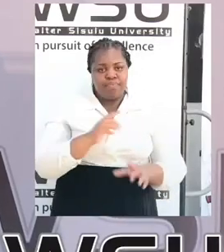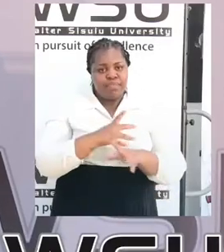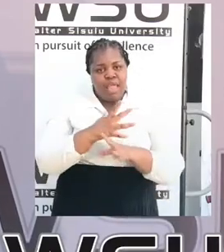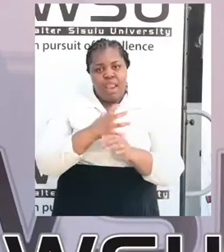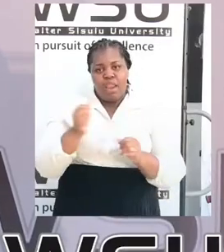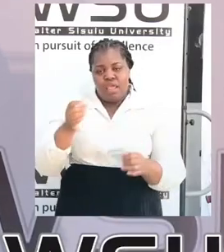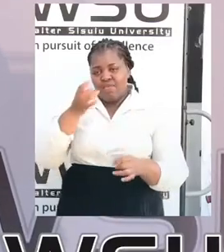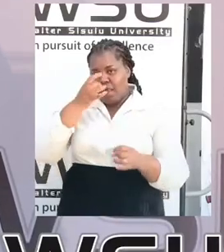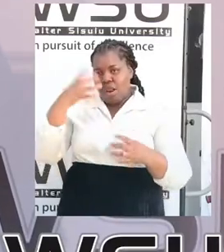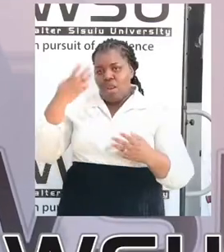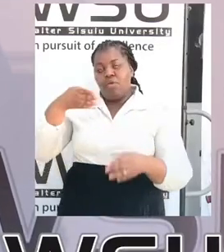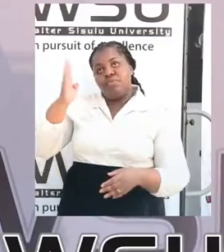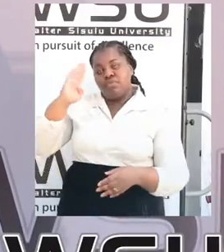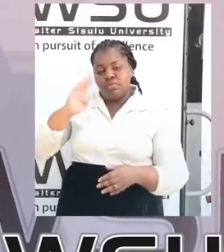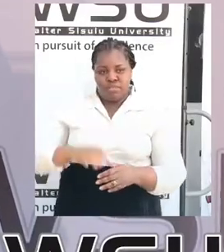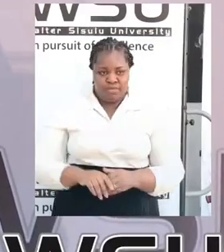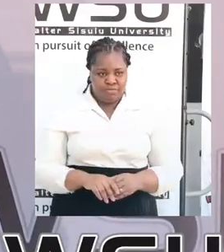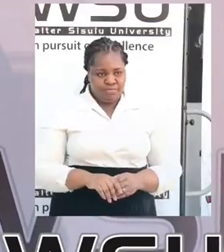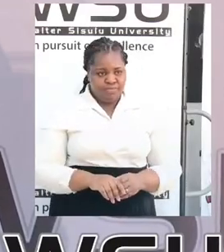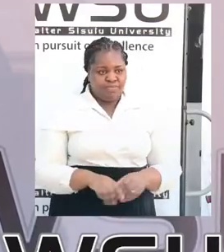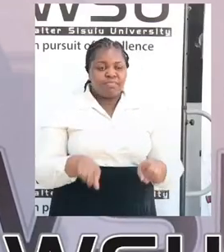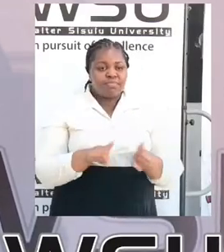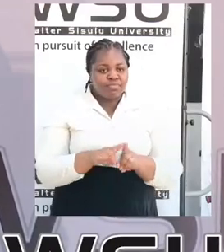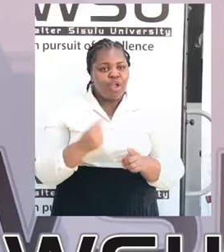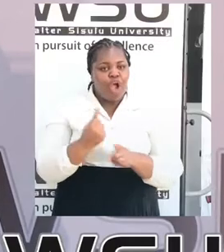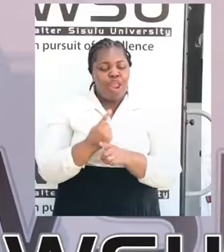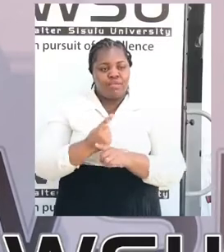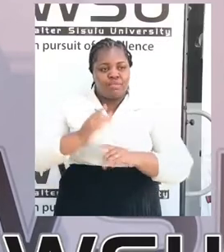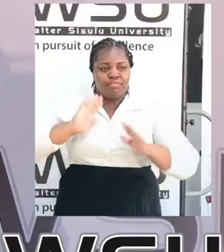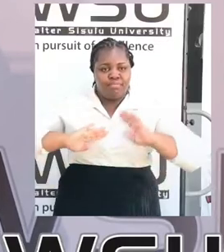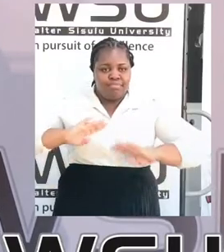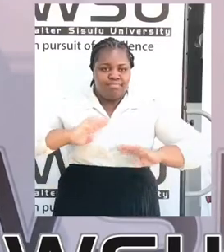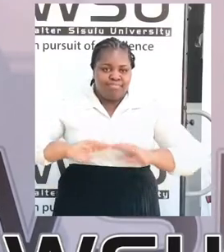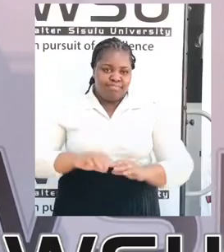never lose faith in God and always be humble.